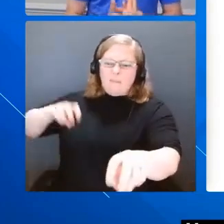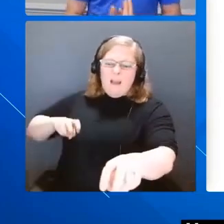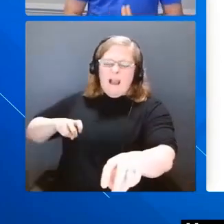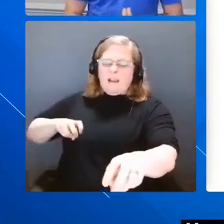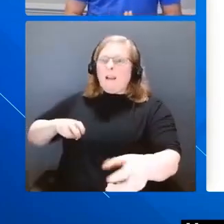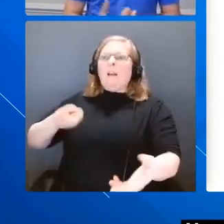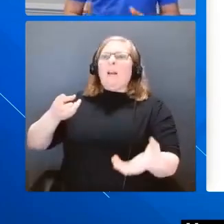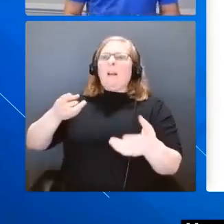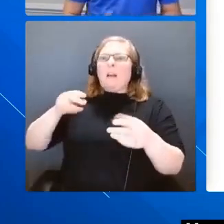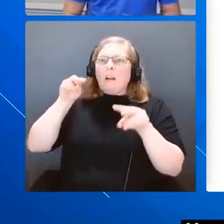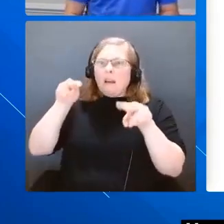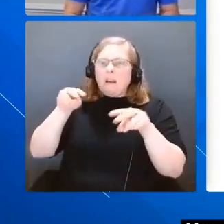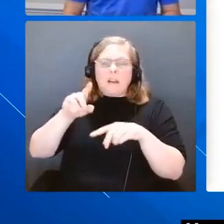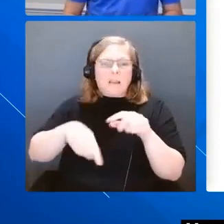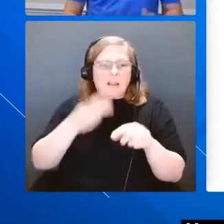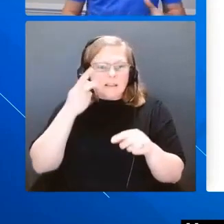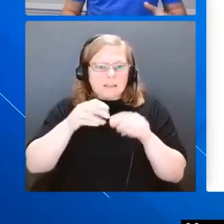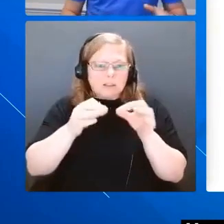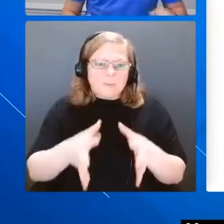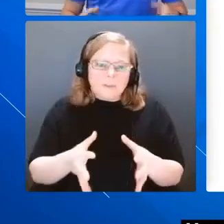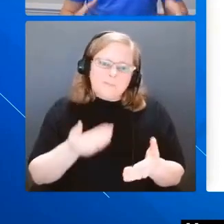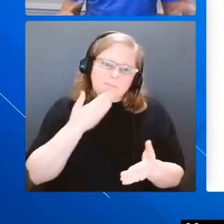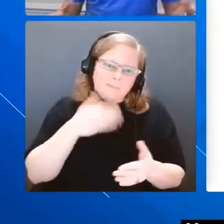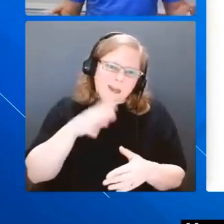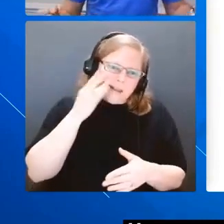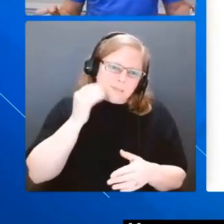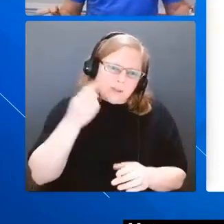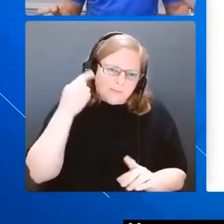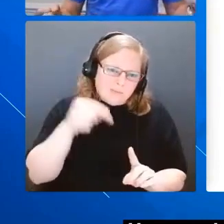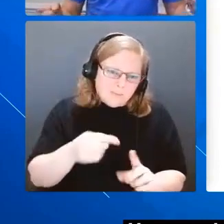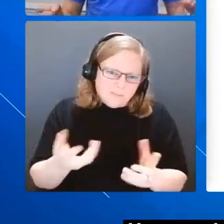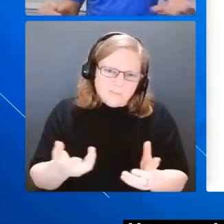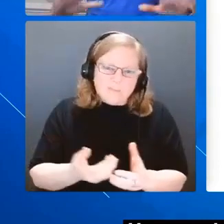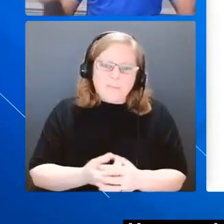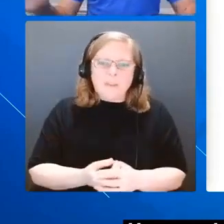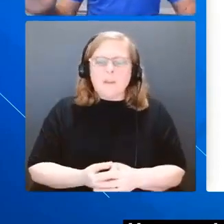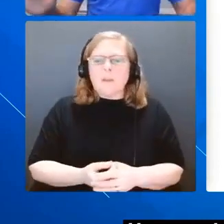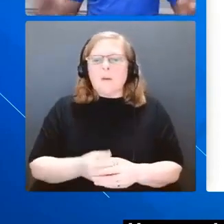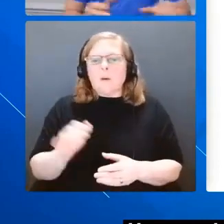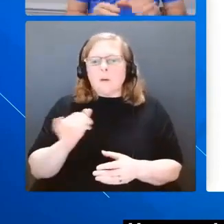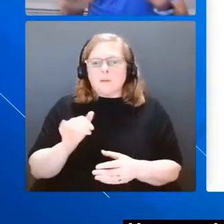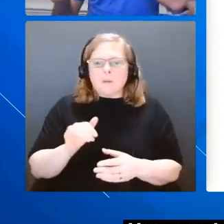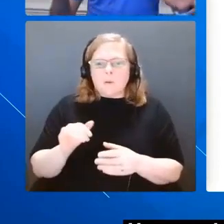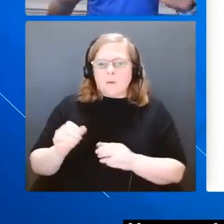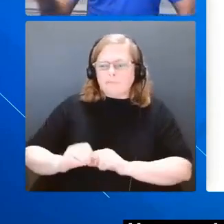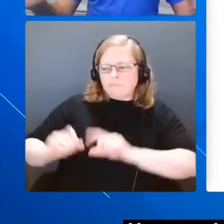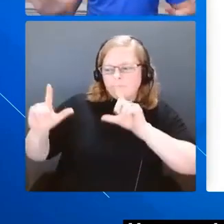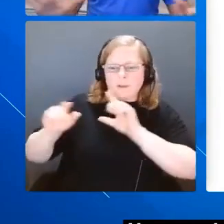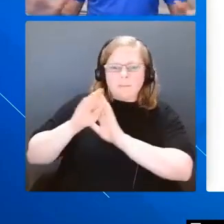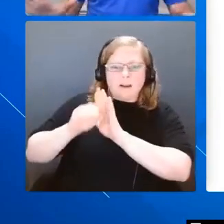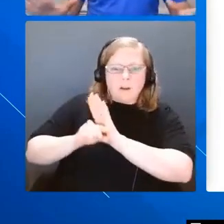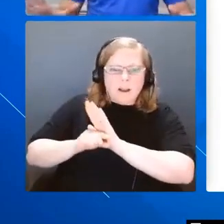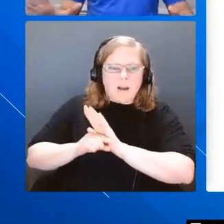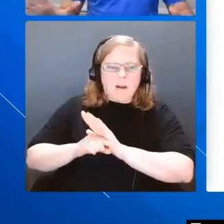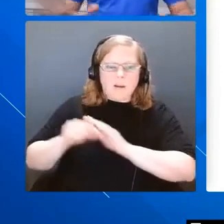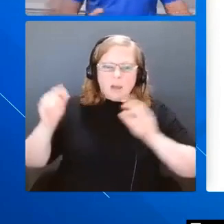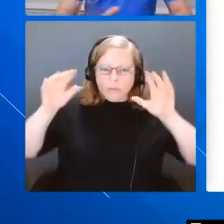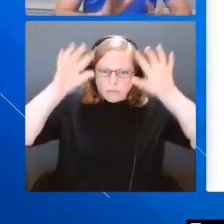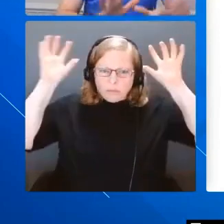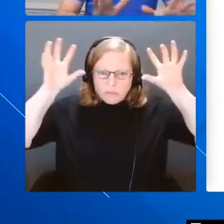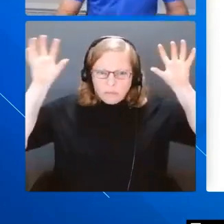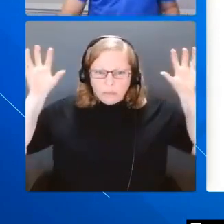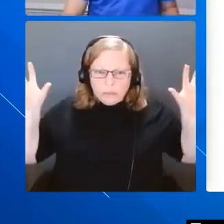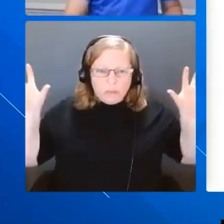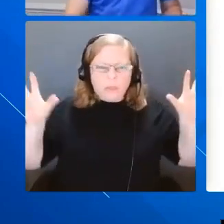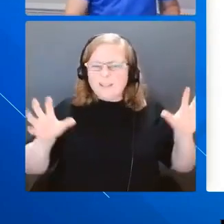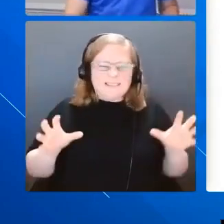Behind the interpreter, minimize your backgrounds. You don't want them, you don't want the crazy backgrounds, tend not to have them in front of one of your monitors, that